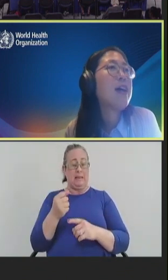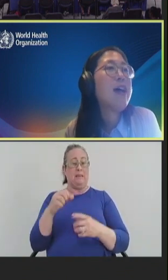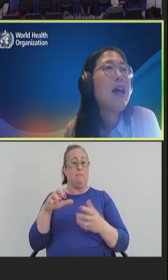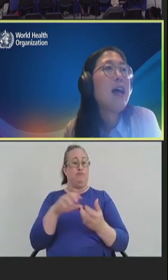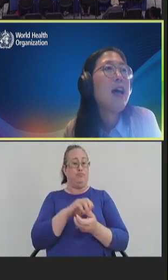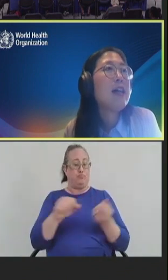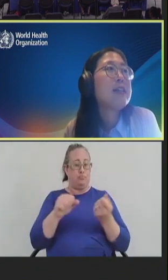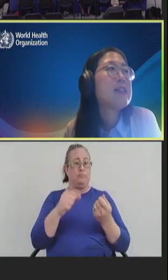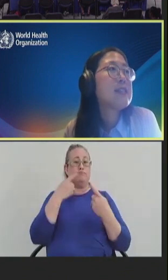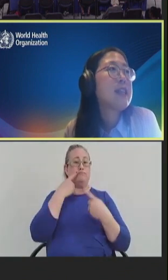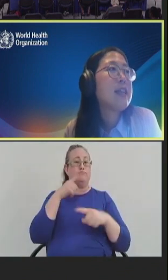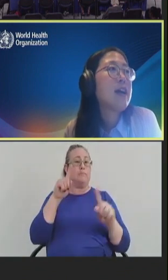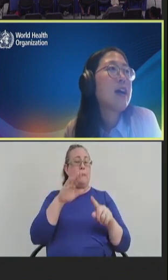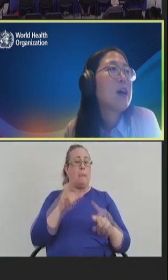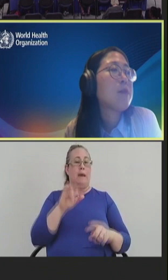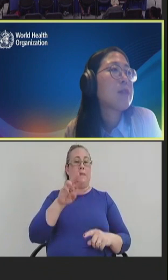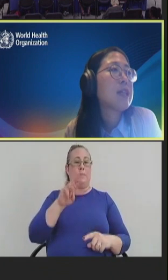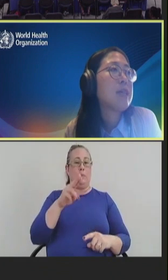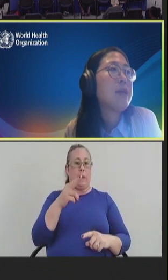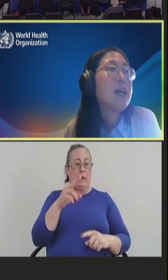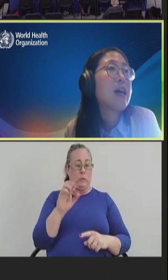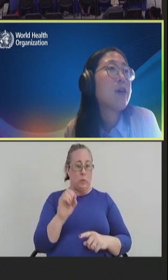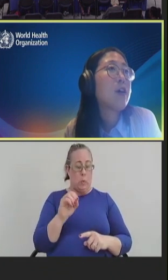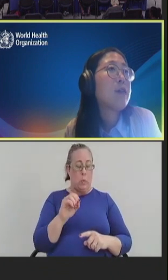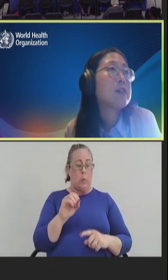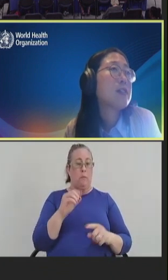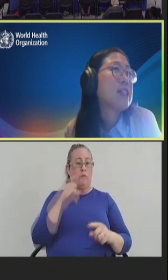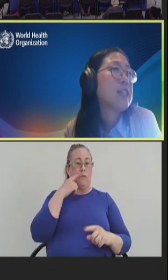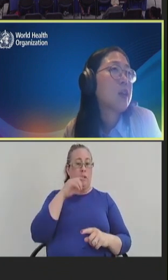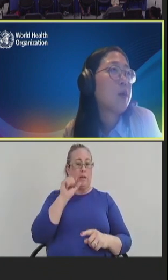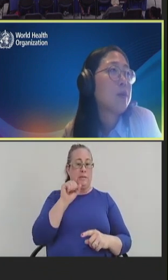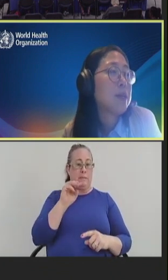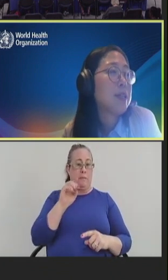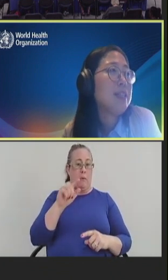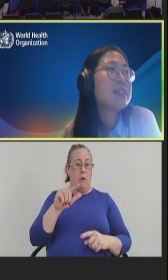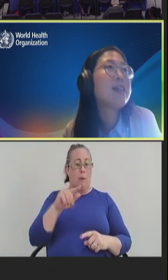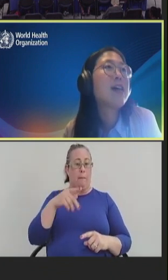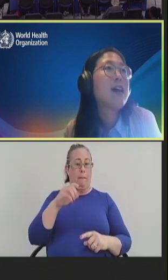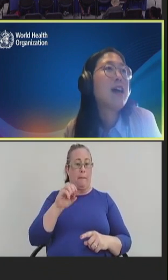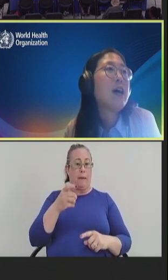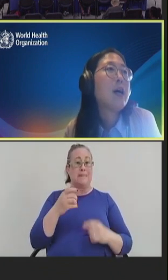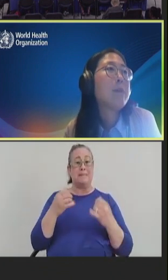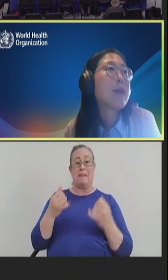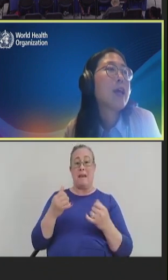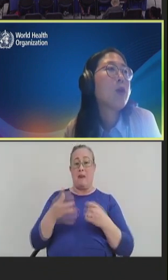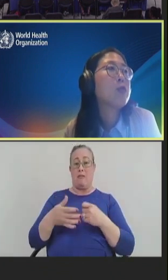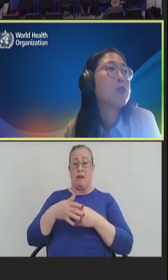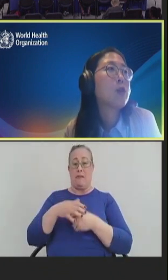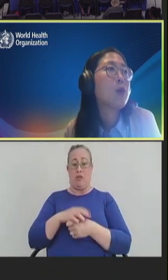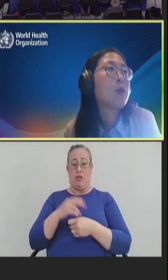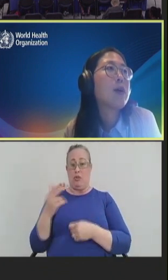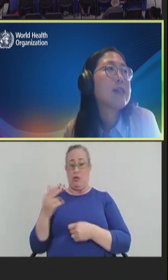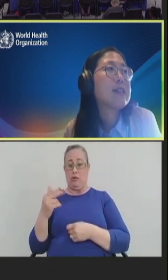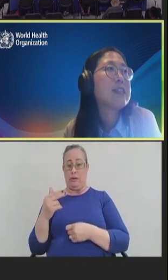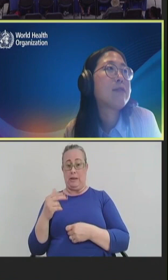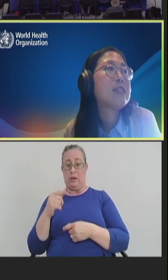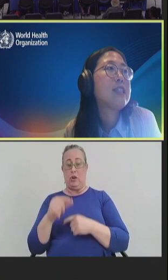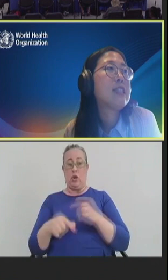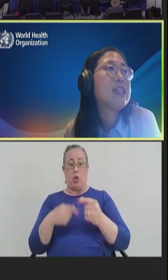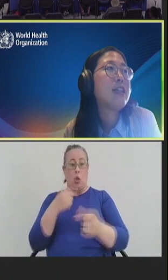WHO. And since then, the EPI now covers 13 global BPDs, and also